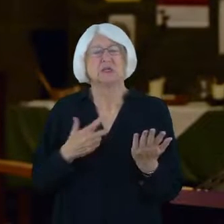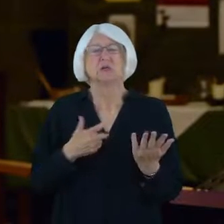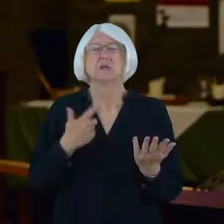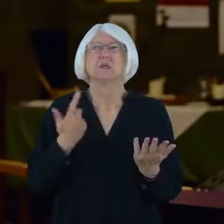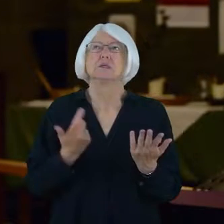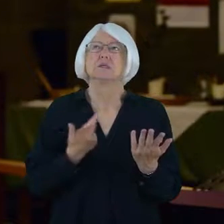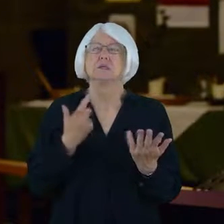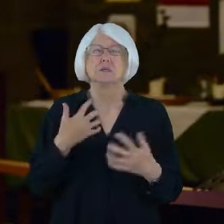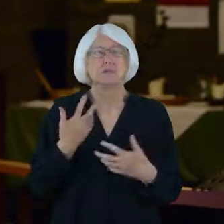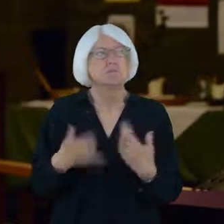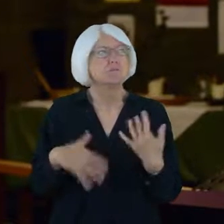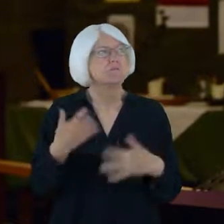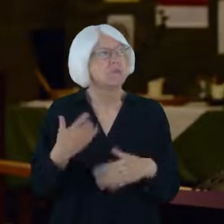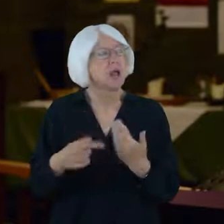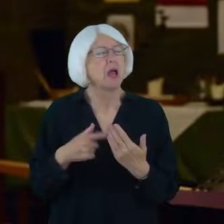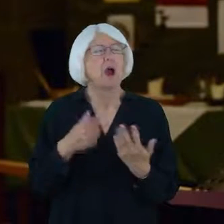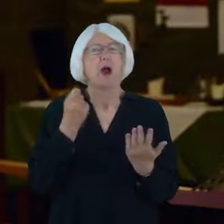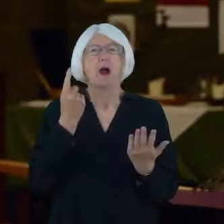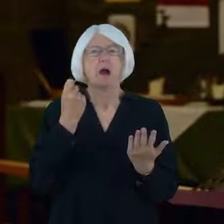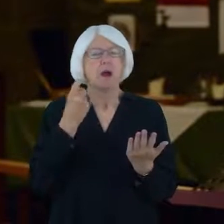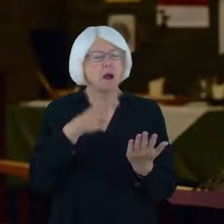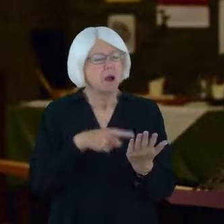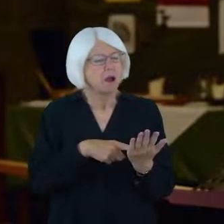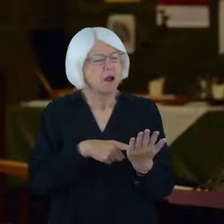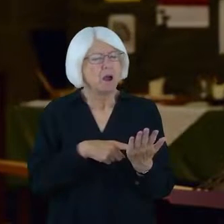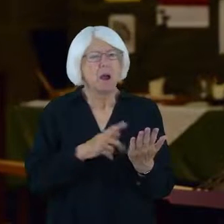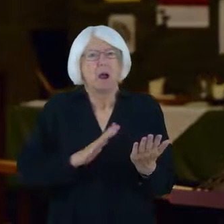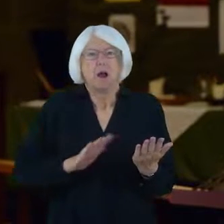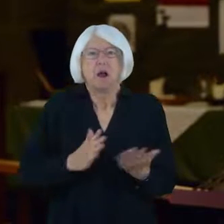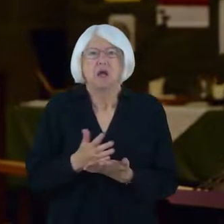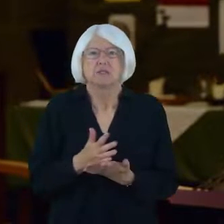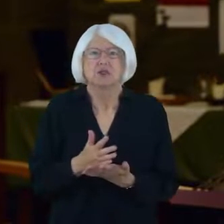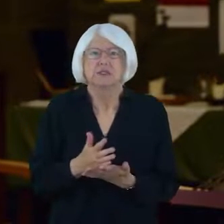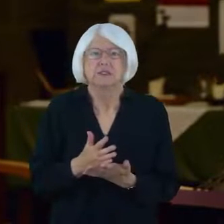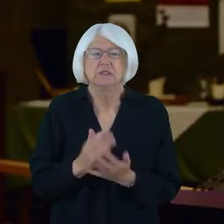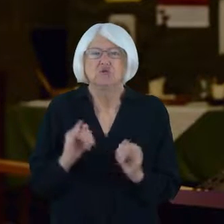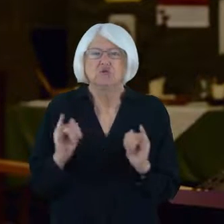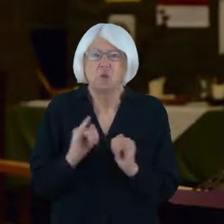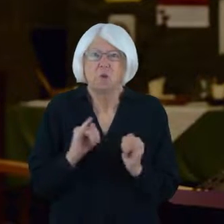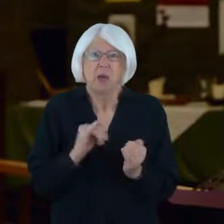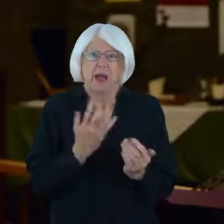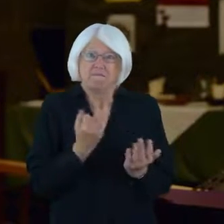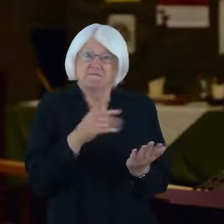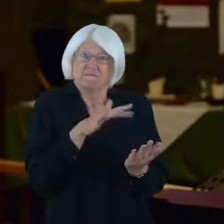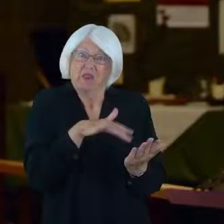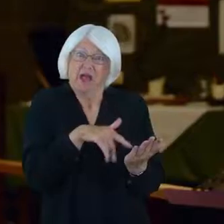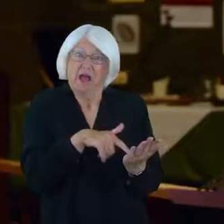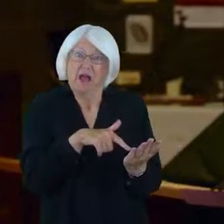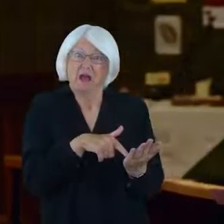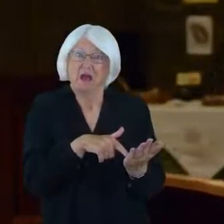how uncertainty and trauma underpinned this masterful, anonymous, theological address.